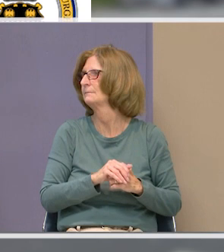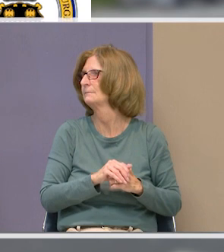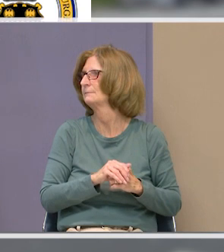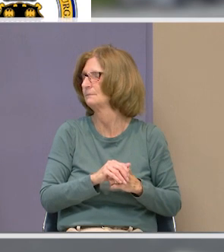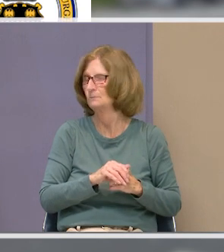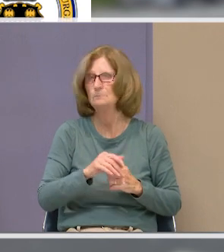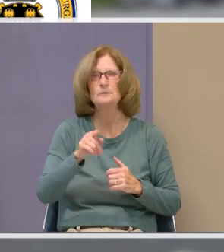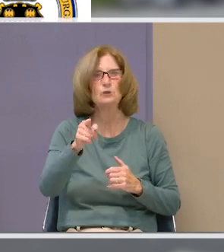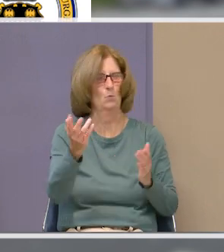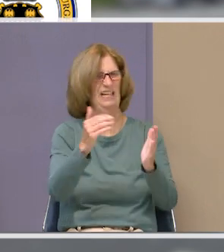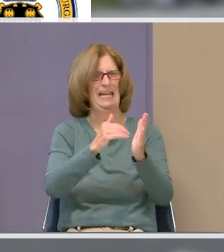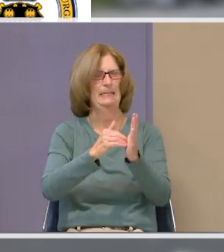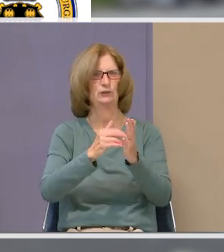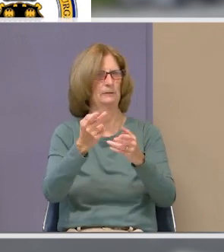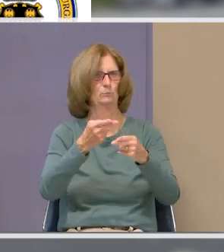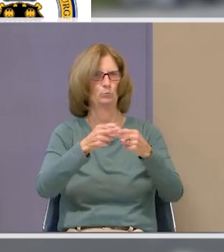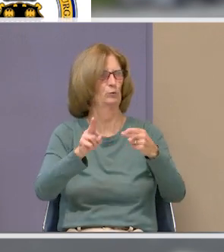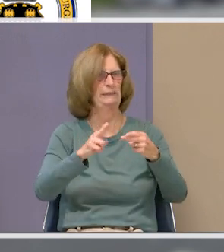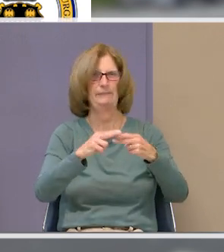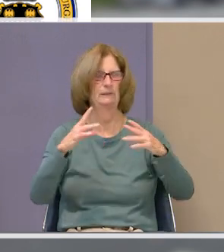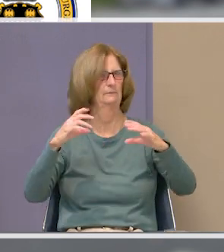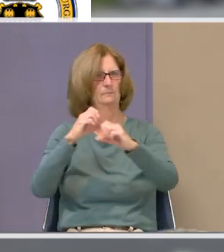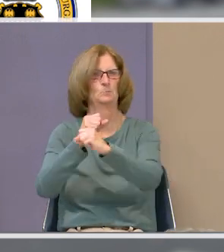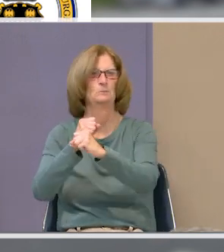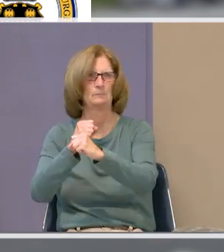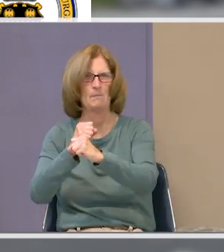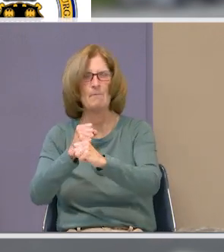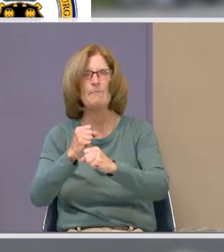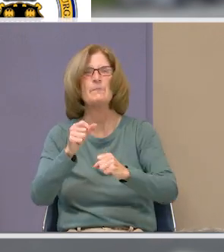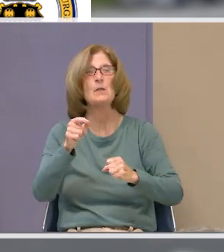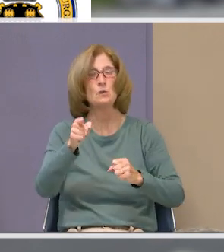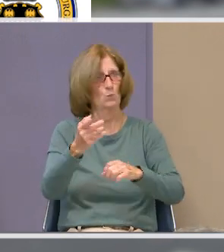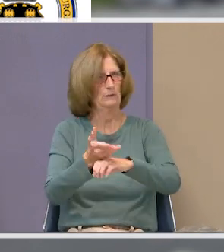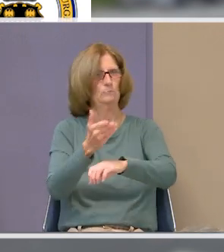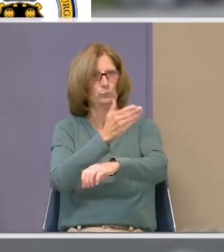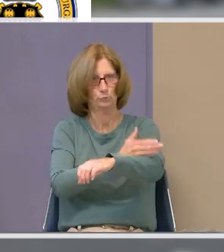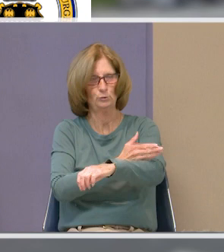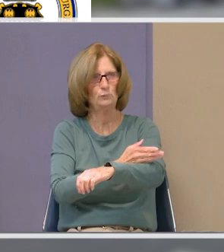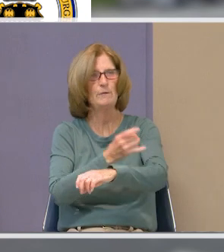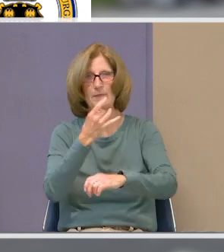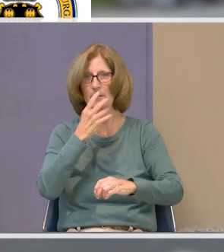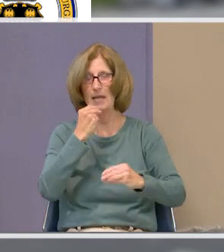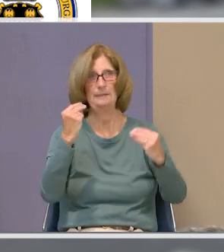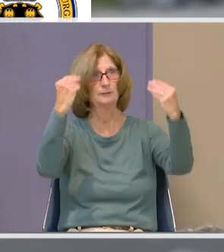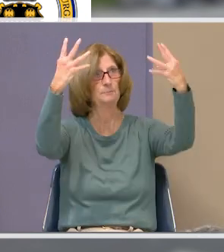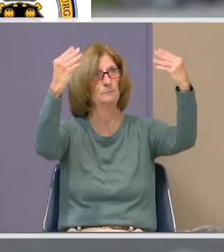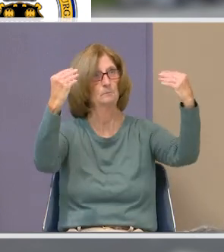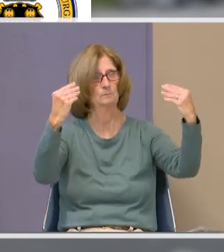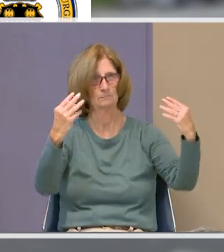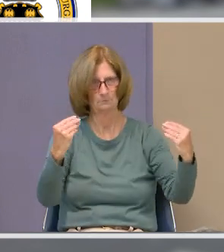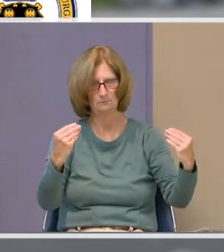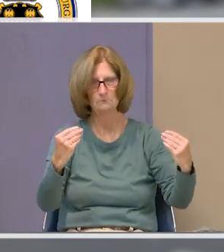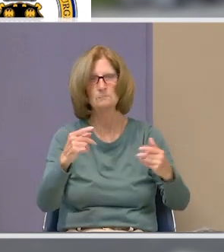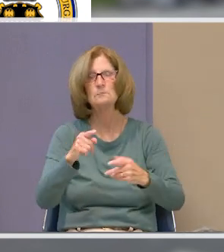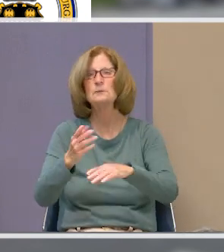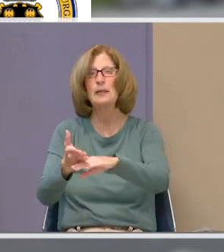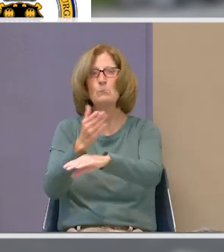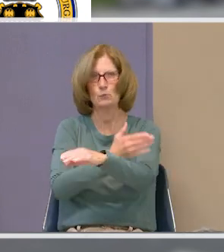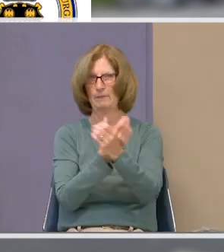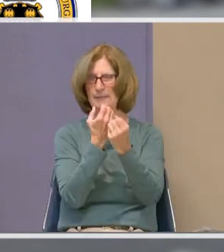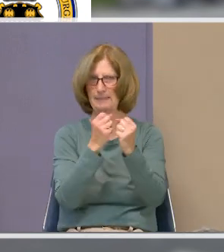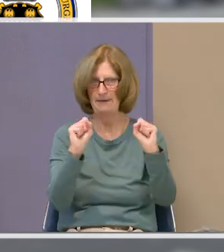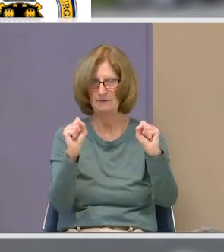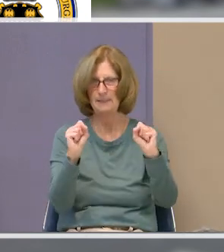just a quick summary of our changes. So we're going to upgrade all the traffic signal infrastructure and then improve safety and